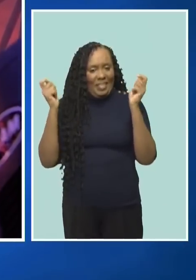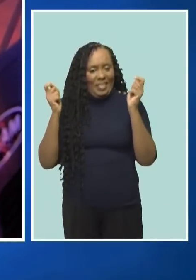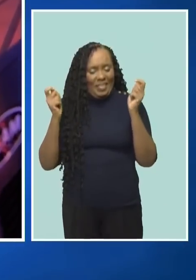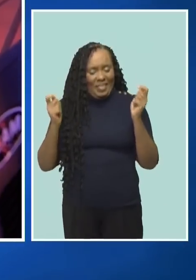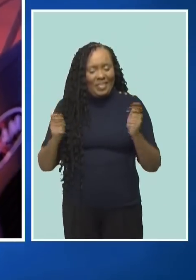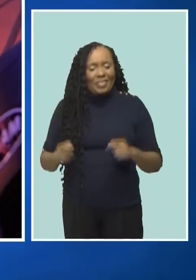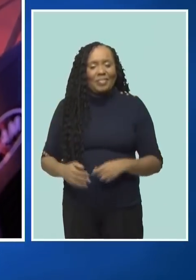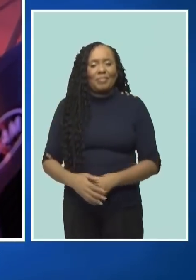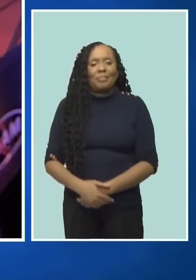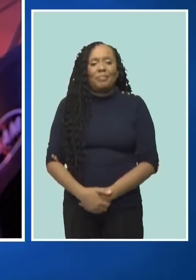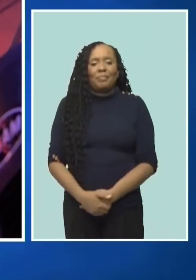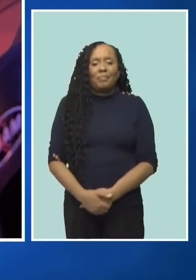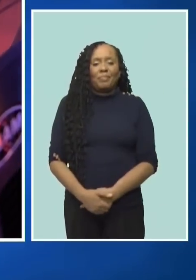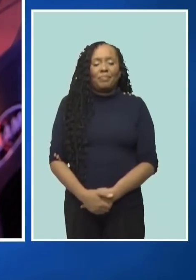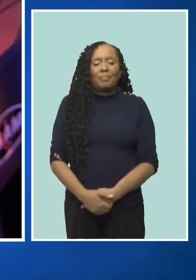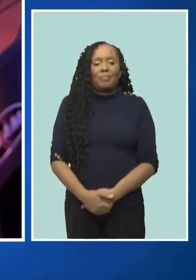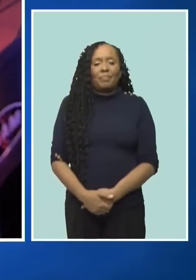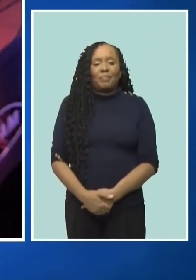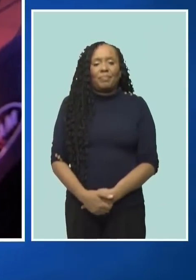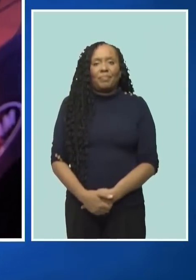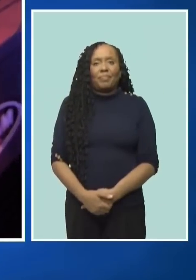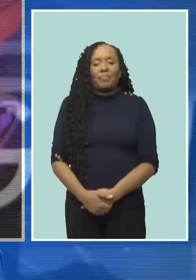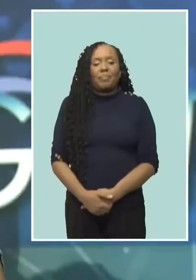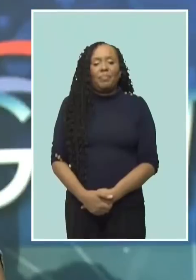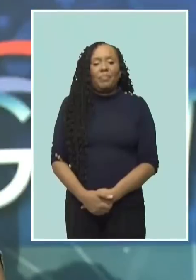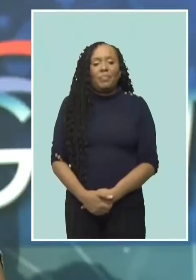Agard, CBC News.